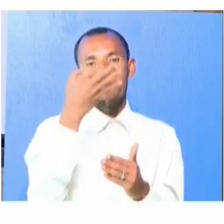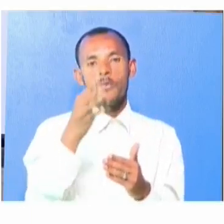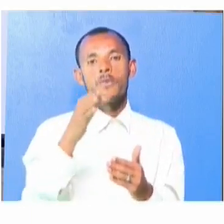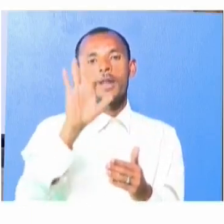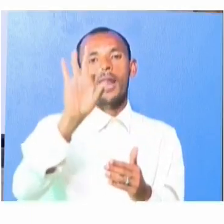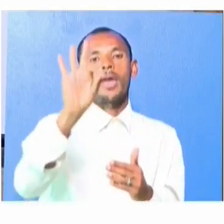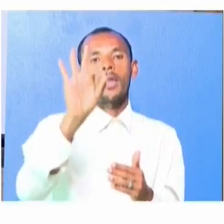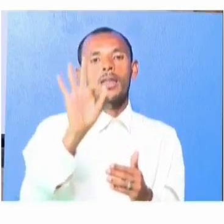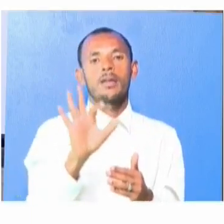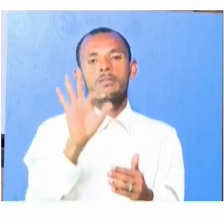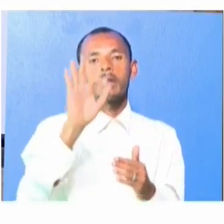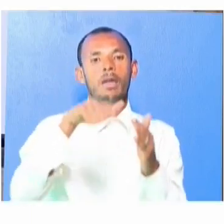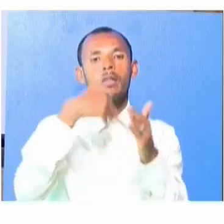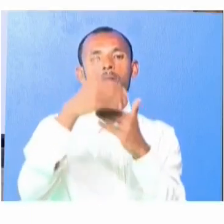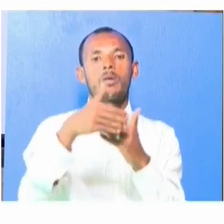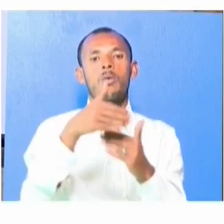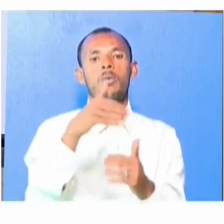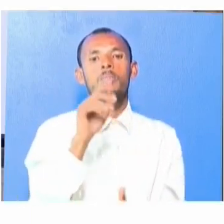9?